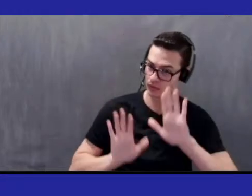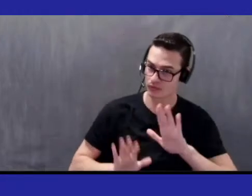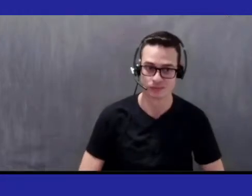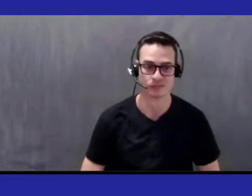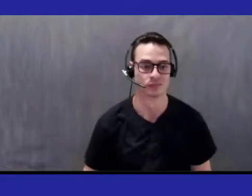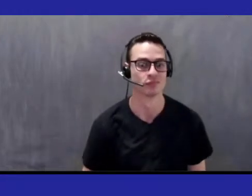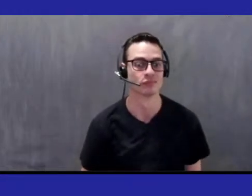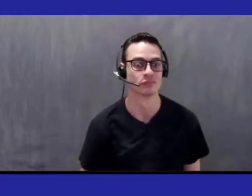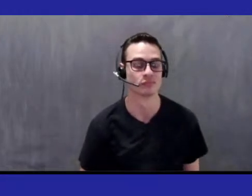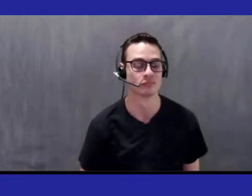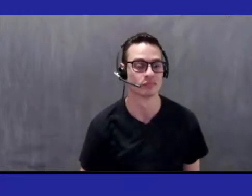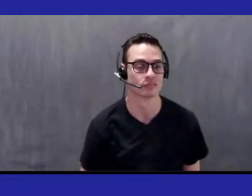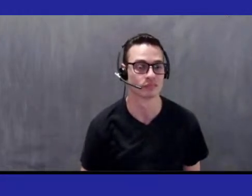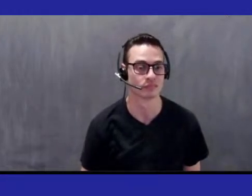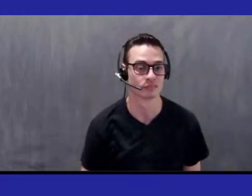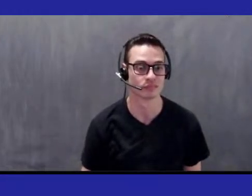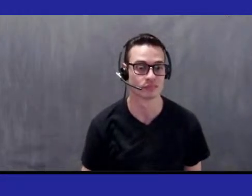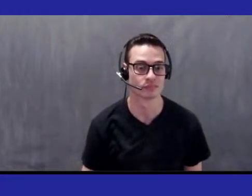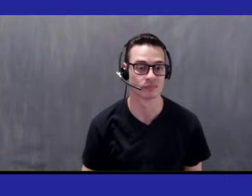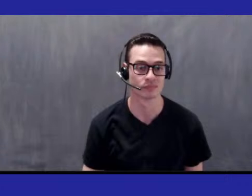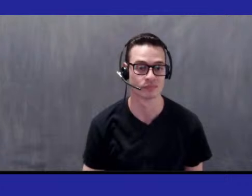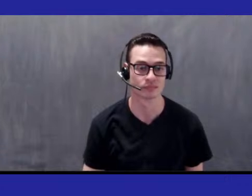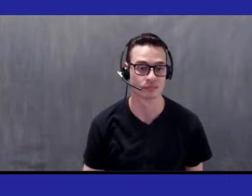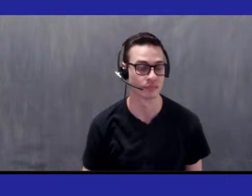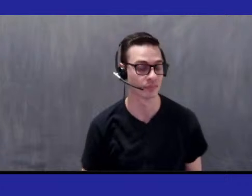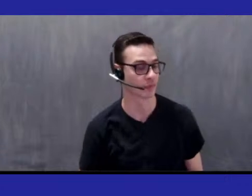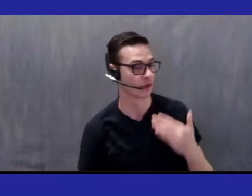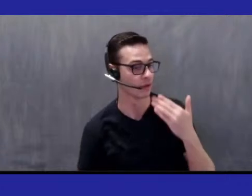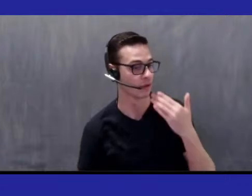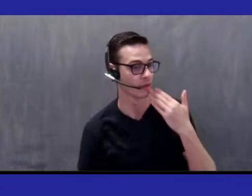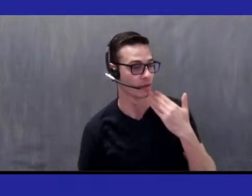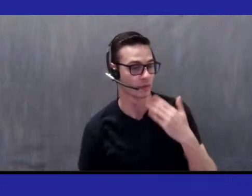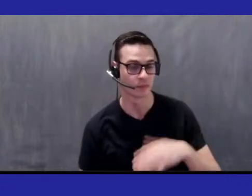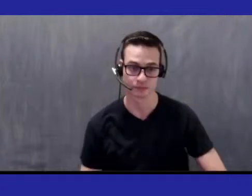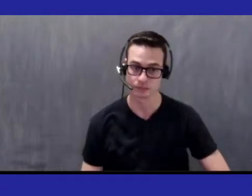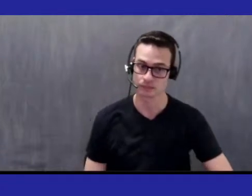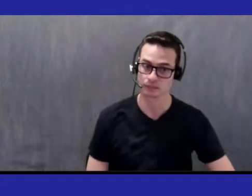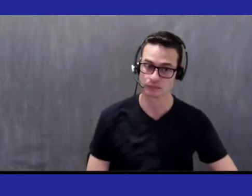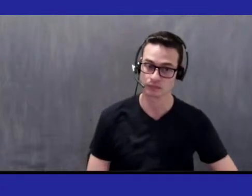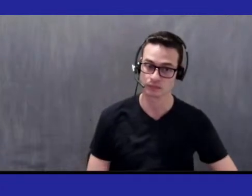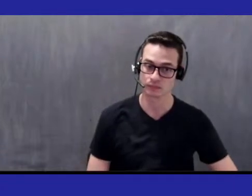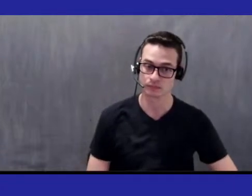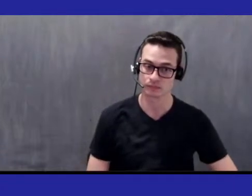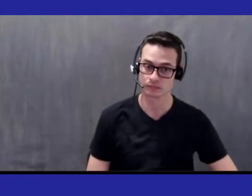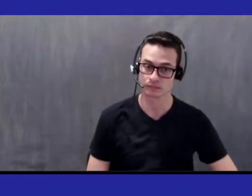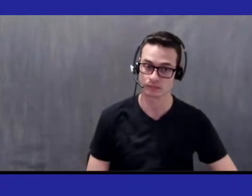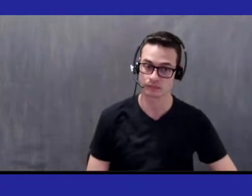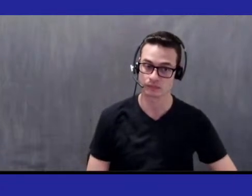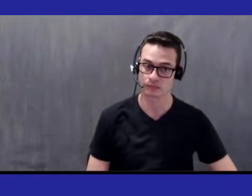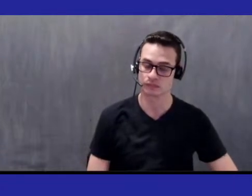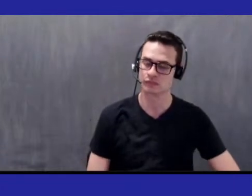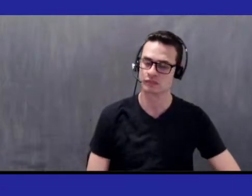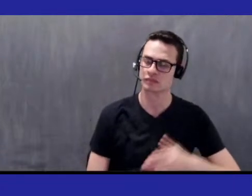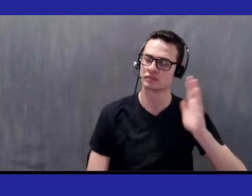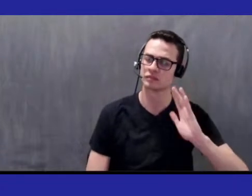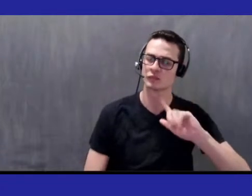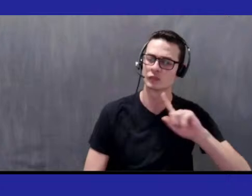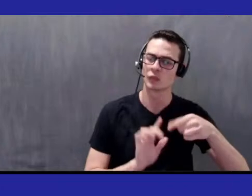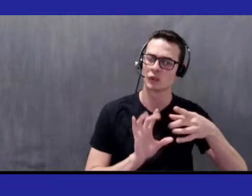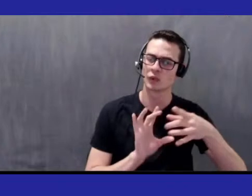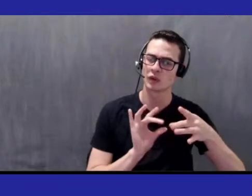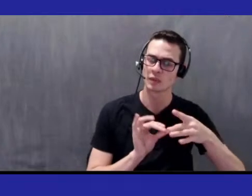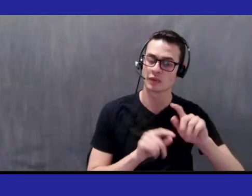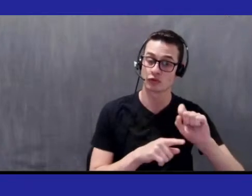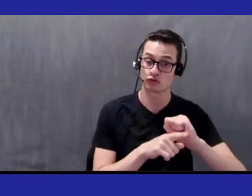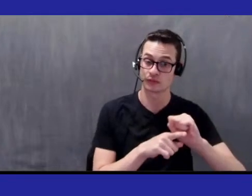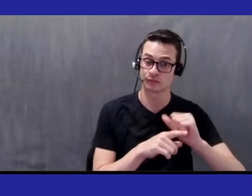Yeah. Thank you, Jackie. You're up. So, yes, early on, when you talk about the training, so it's different trainings,